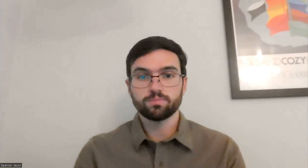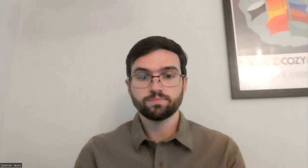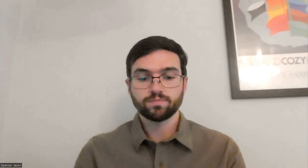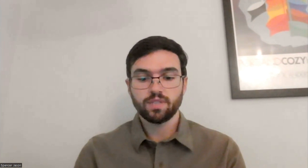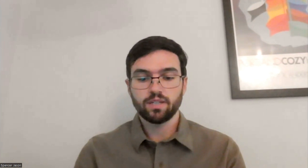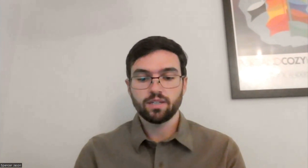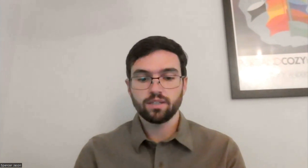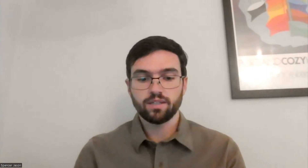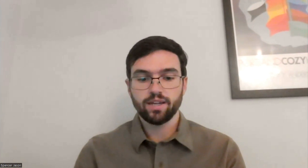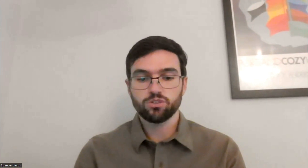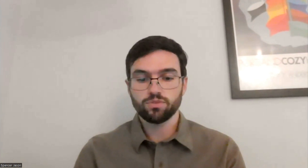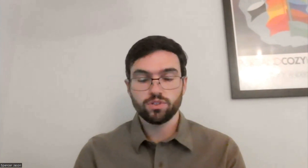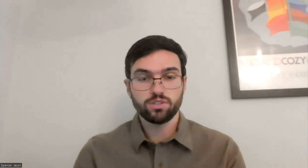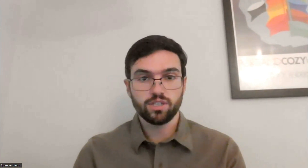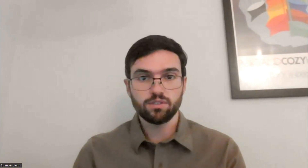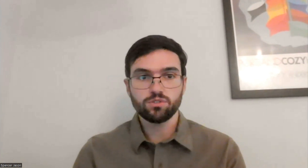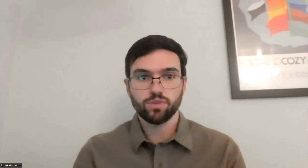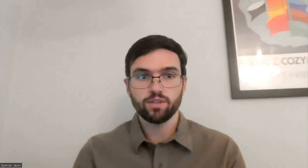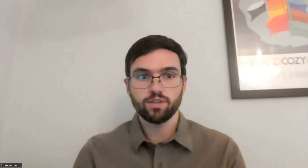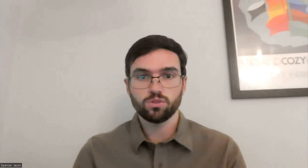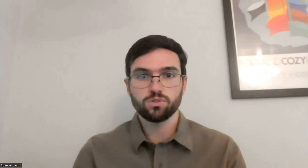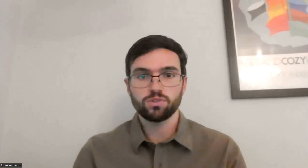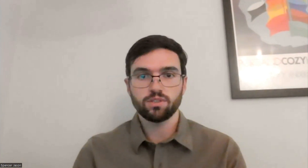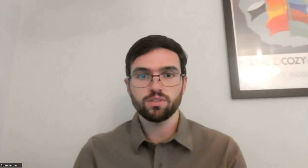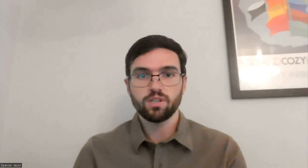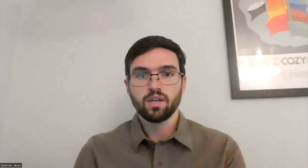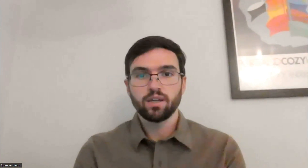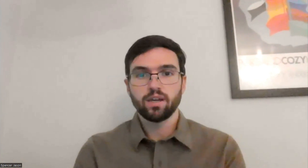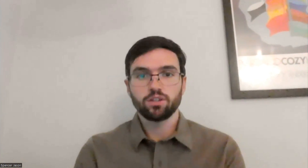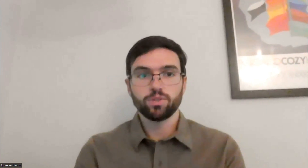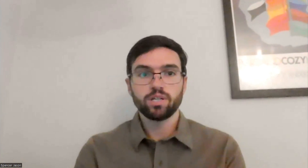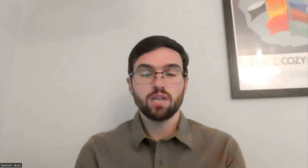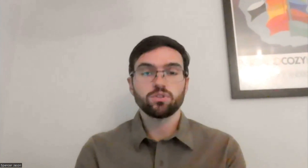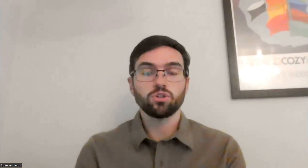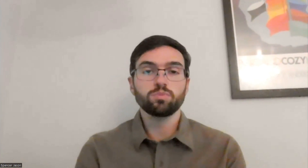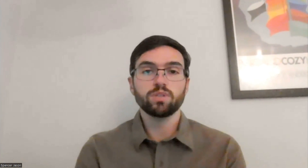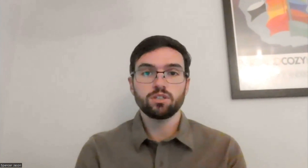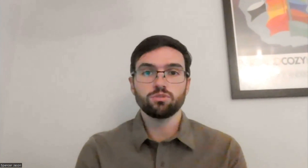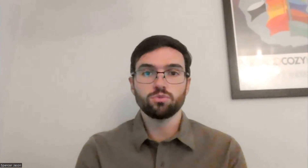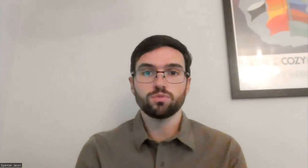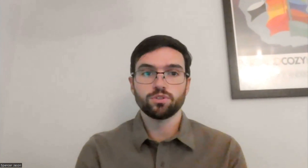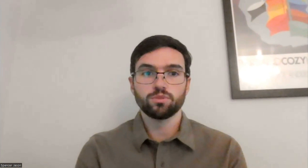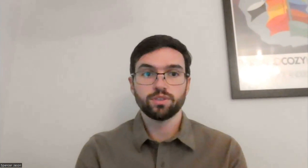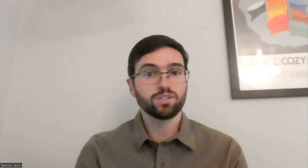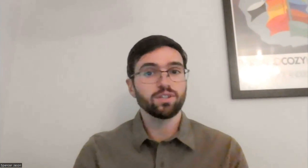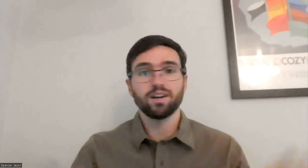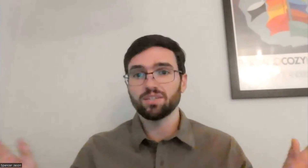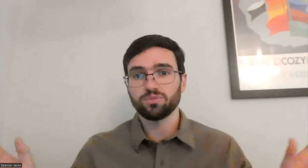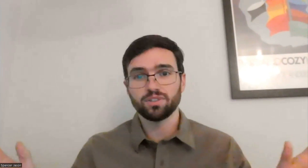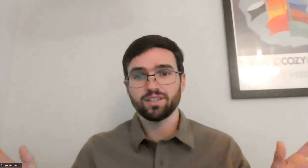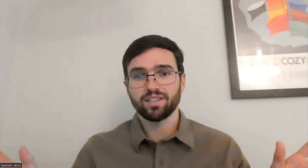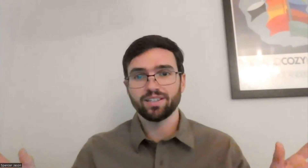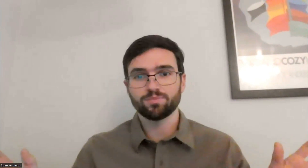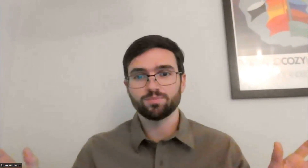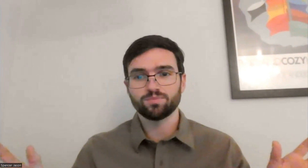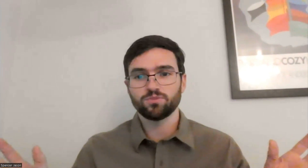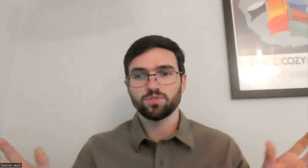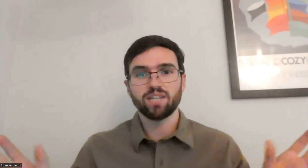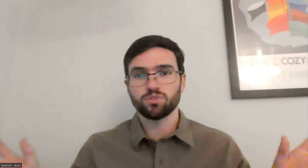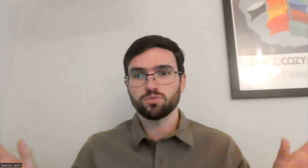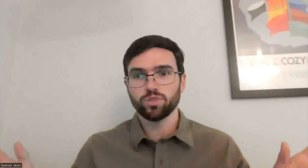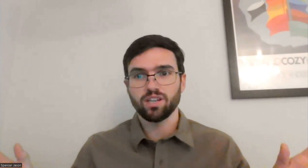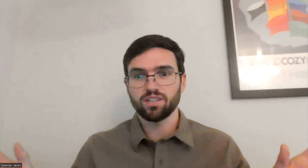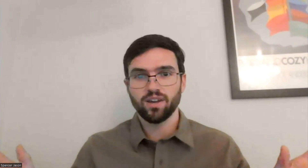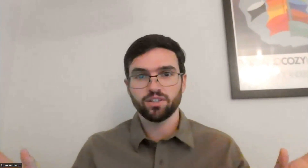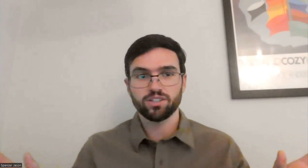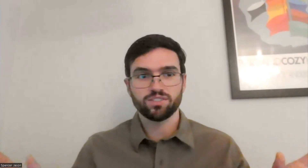with extroverted skills, right, those social skills, Greek life could be a good route for you. And there's a ton of different